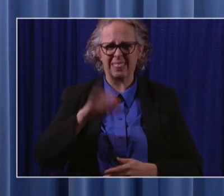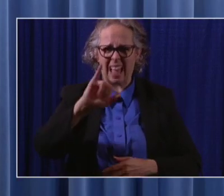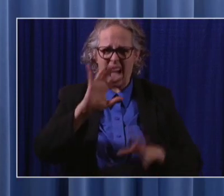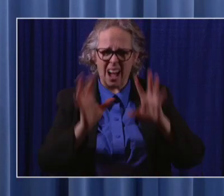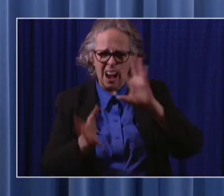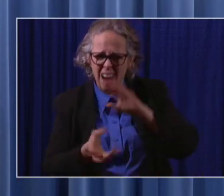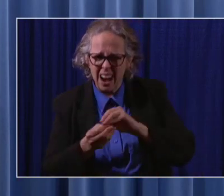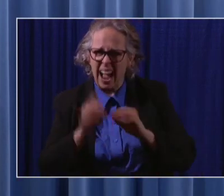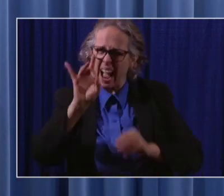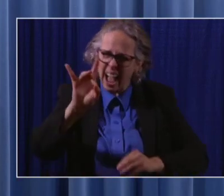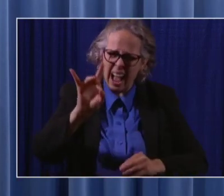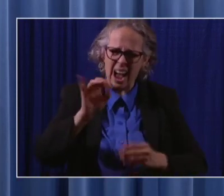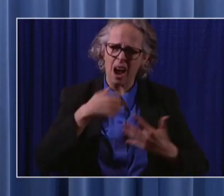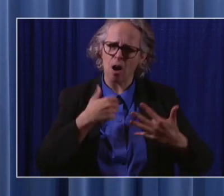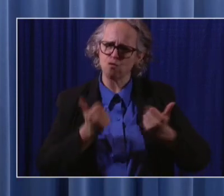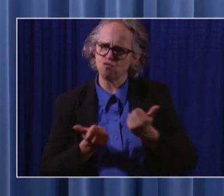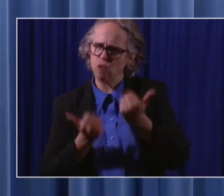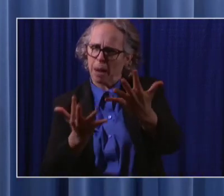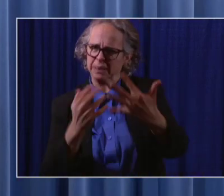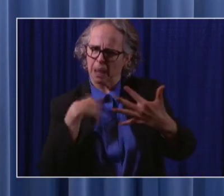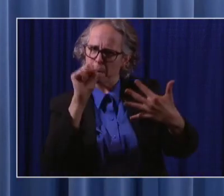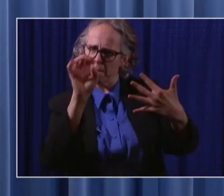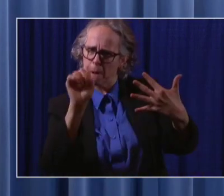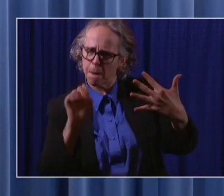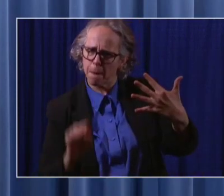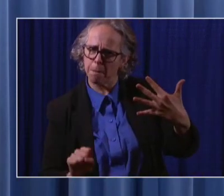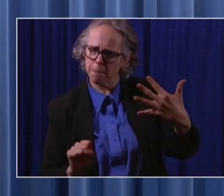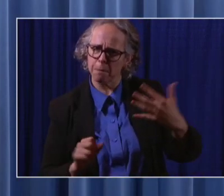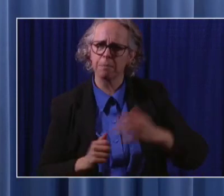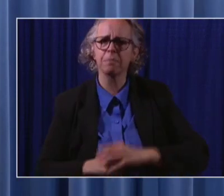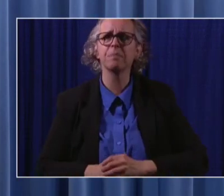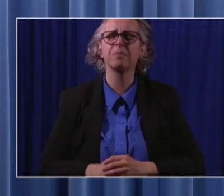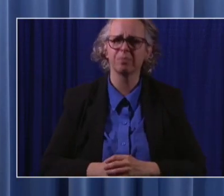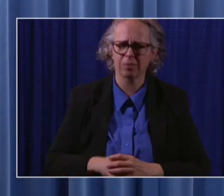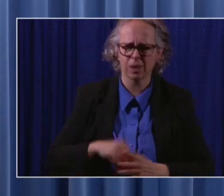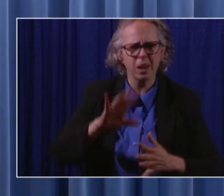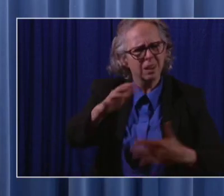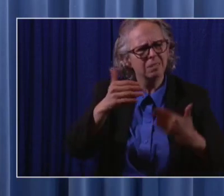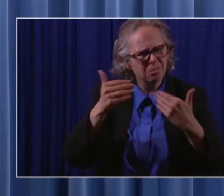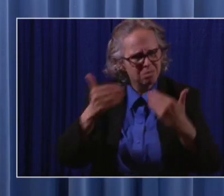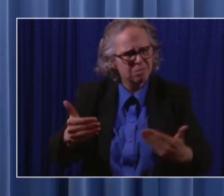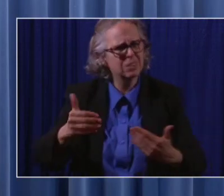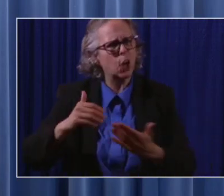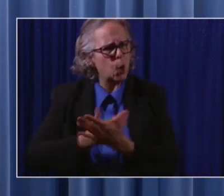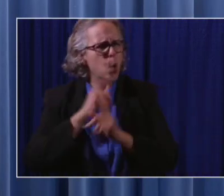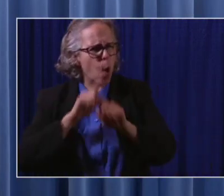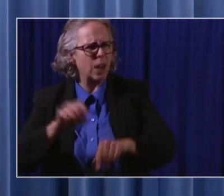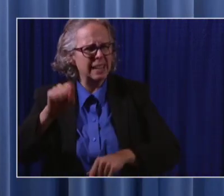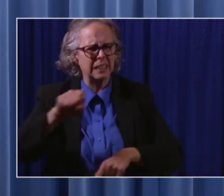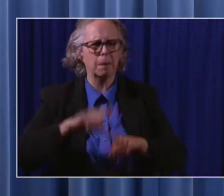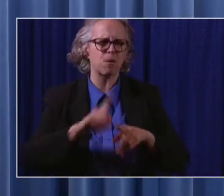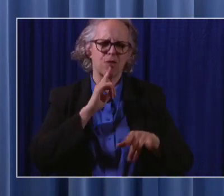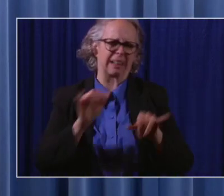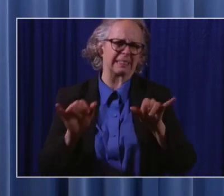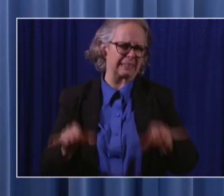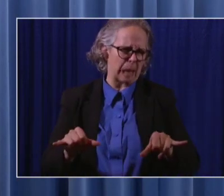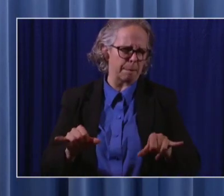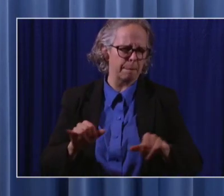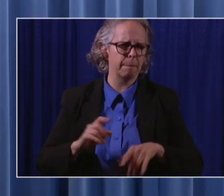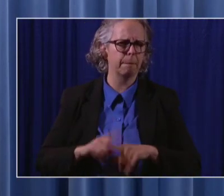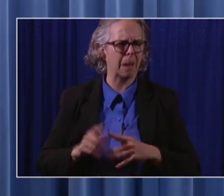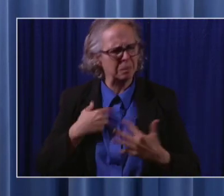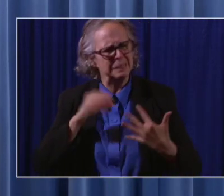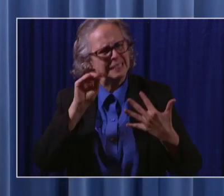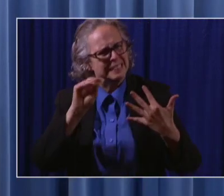that will be up, and it will be, again, the new order, but it will be the same substance. But again, it's all in